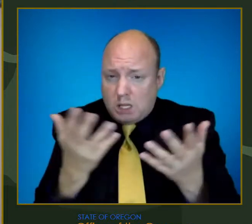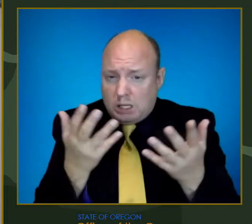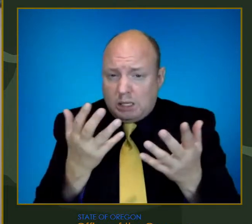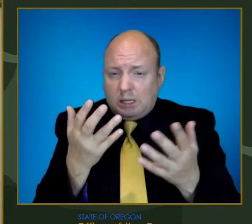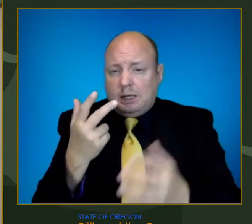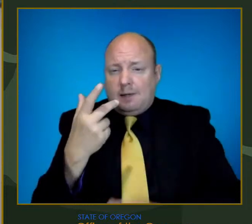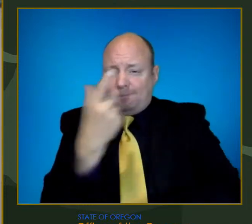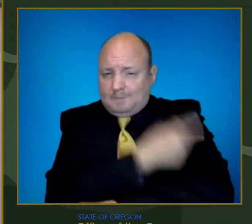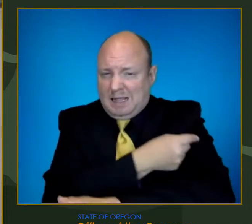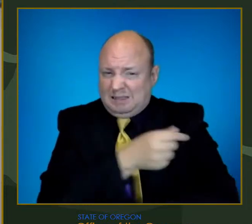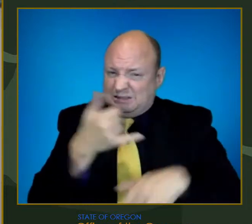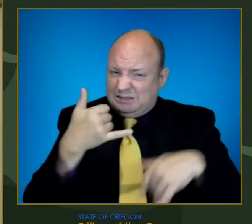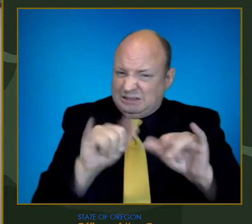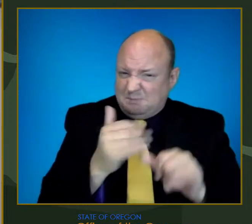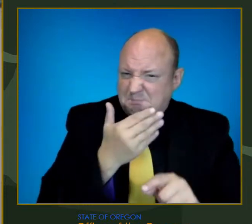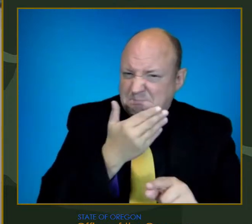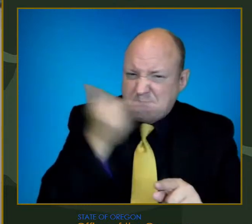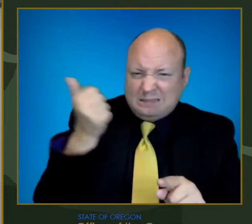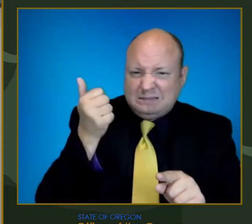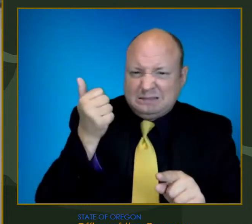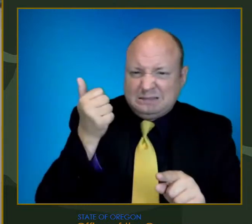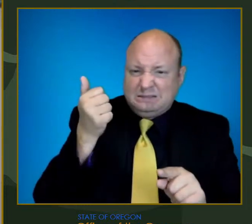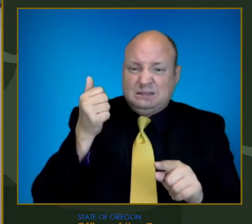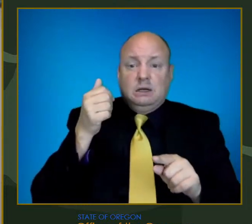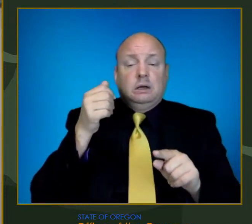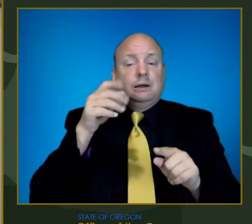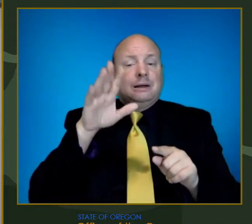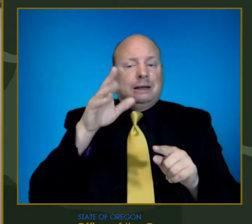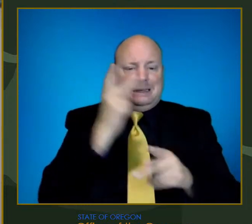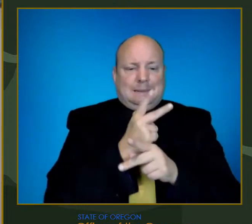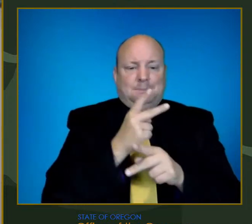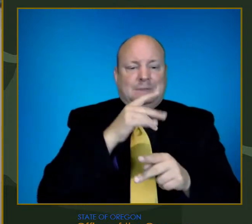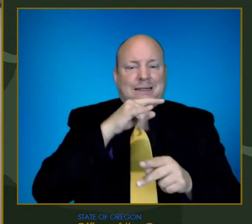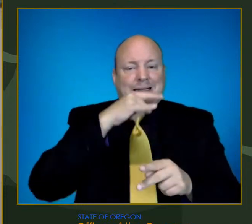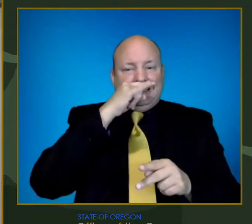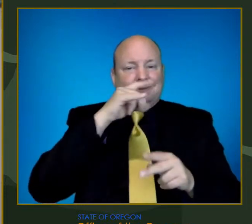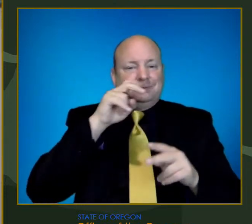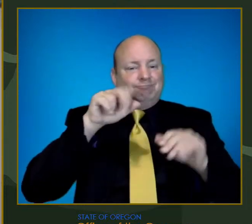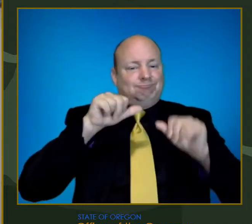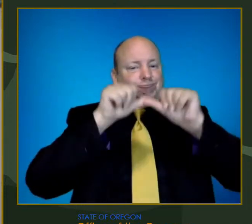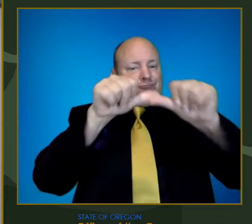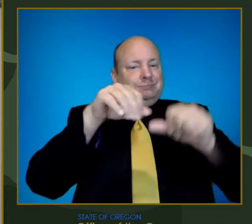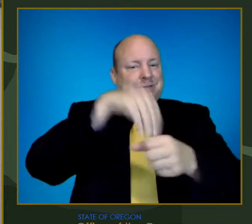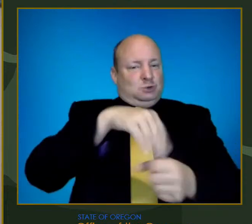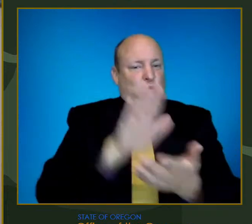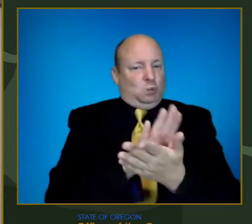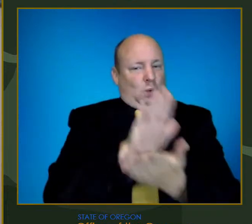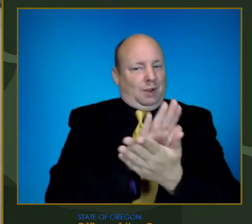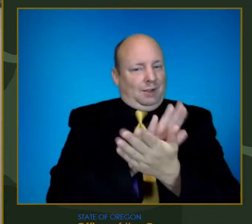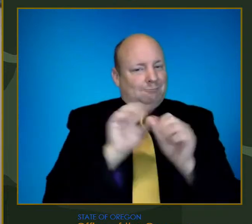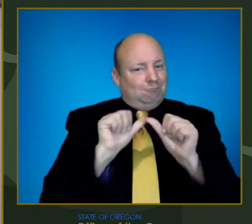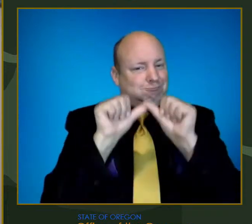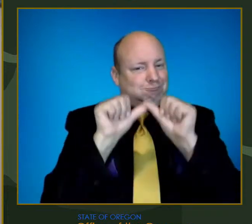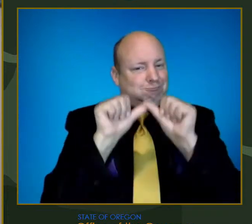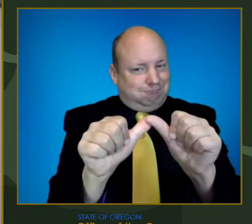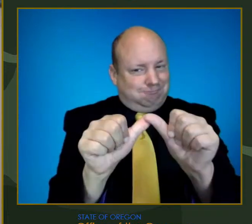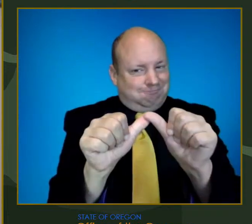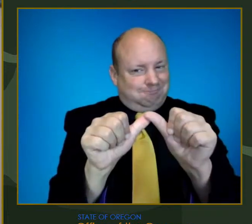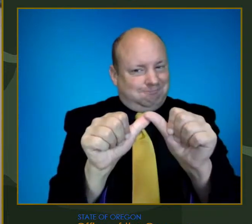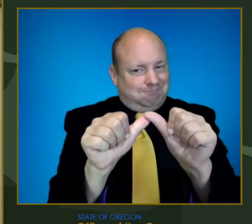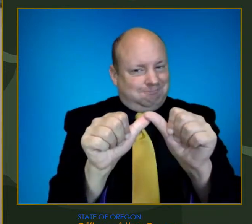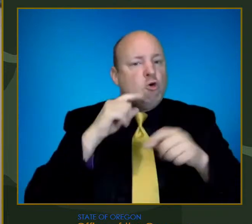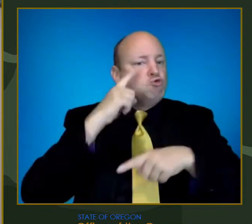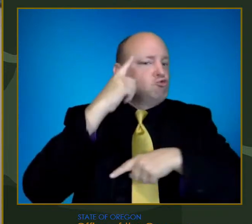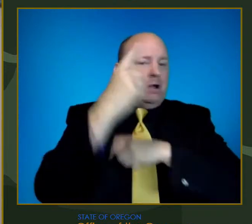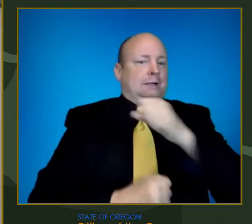tool to keep children in the classroom full-time during the school year. And with